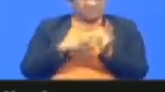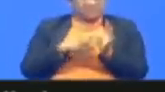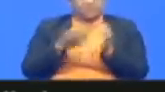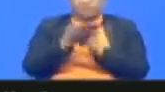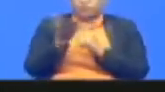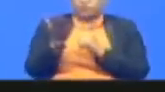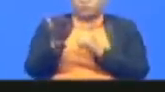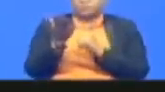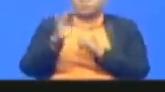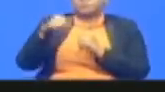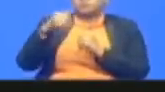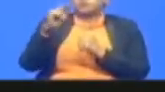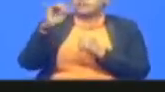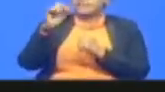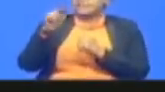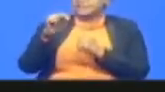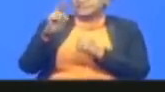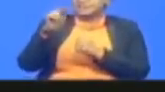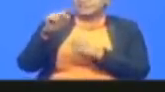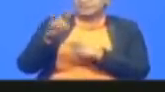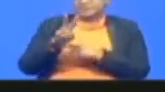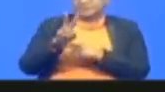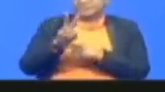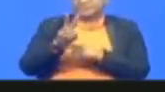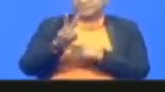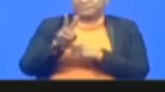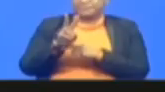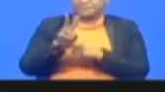Julian Samboko, NTV.